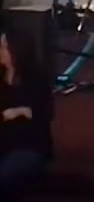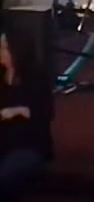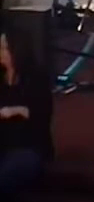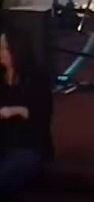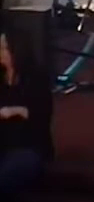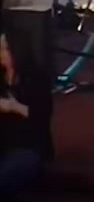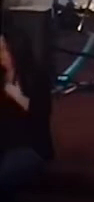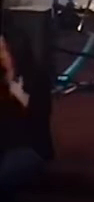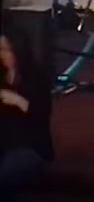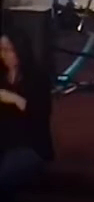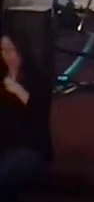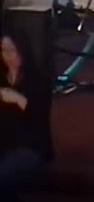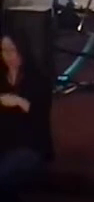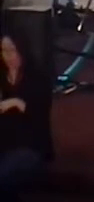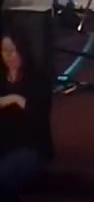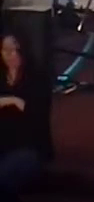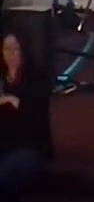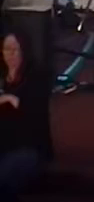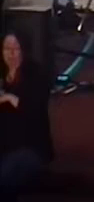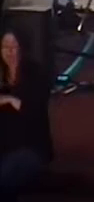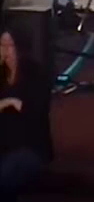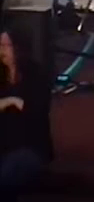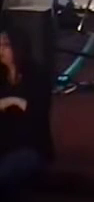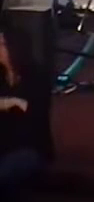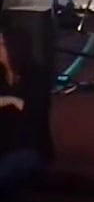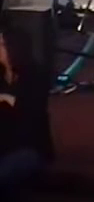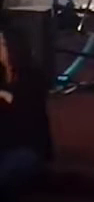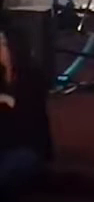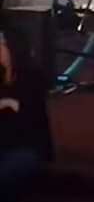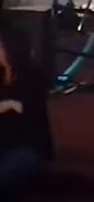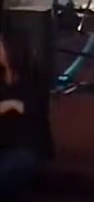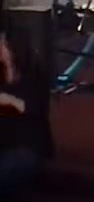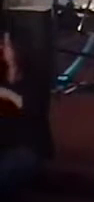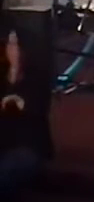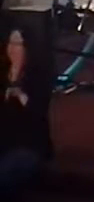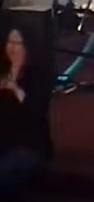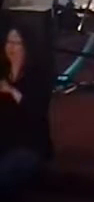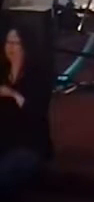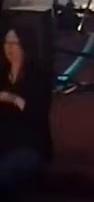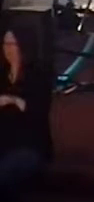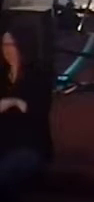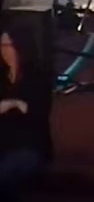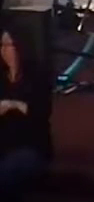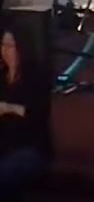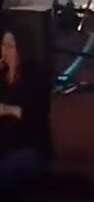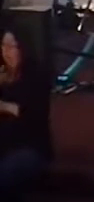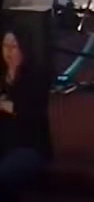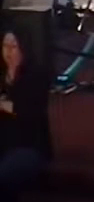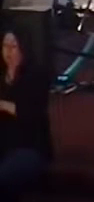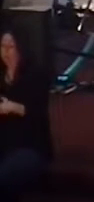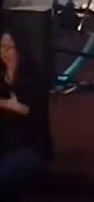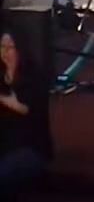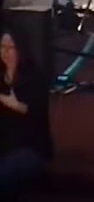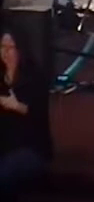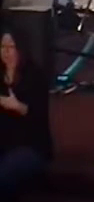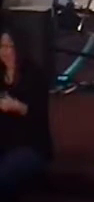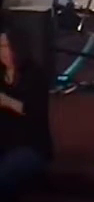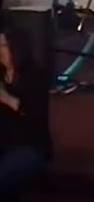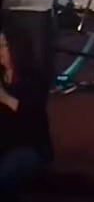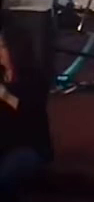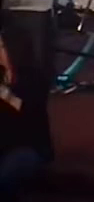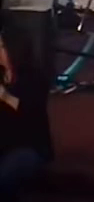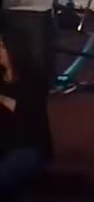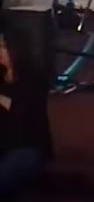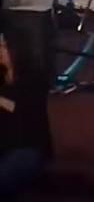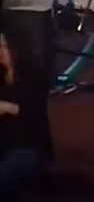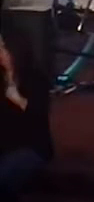transfer to the church down the street. There's no big deal. Who cares about the promise or obligation that you made? You need to find a place that makes you happy, which is true.